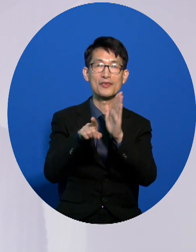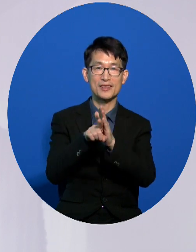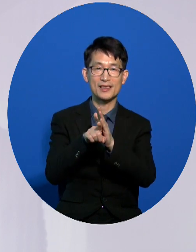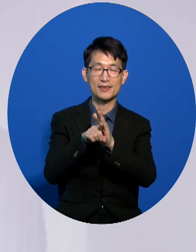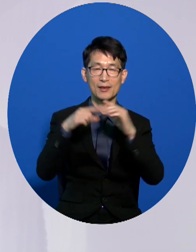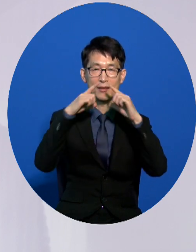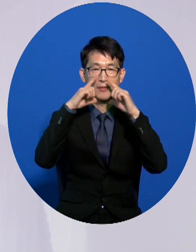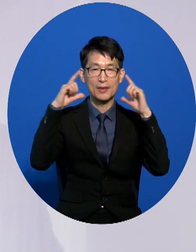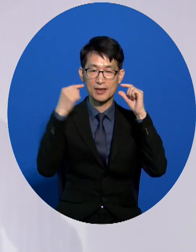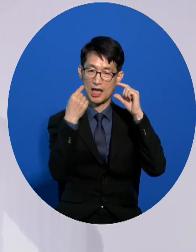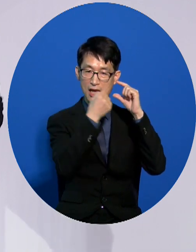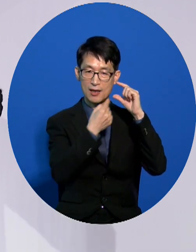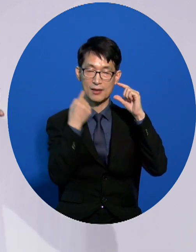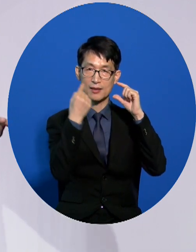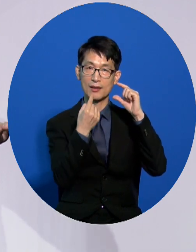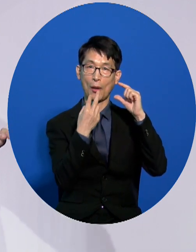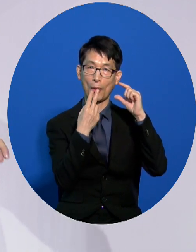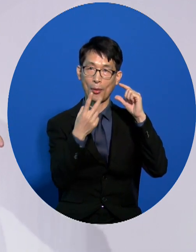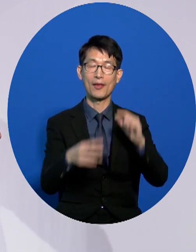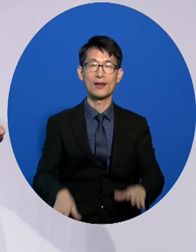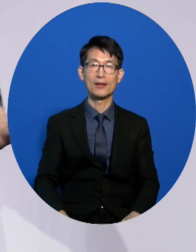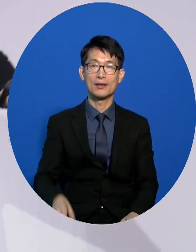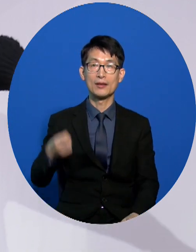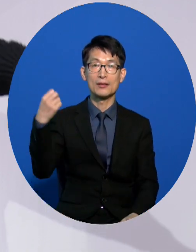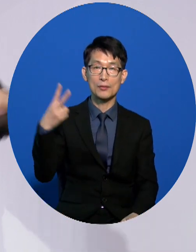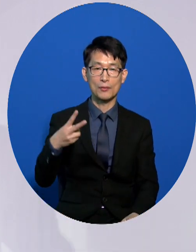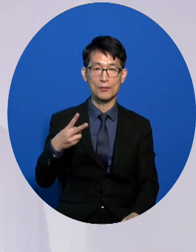the people with hearing